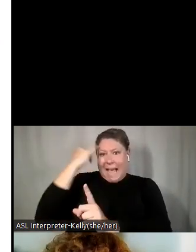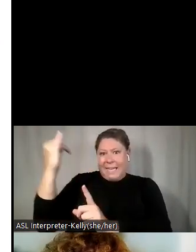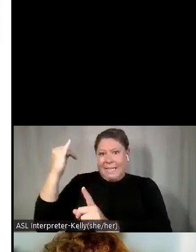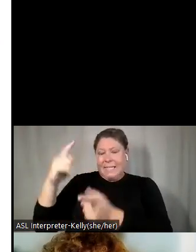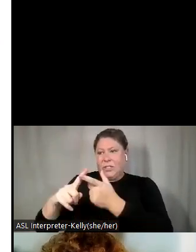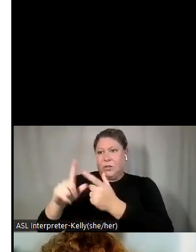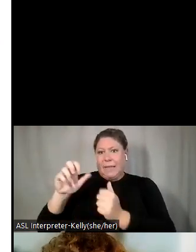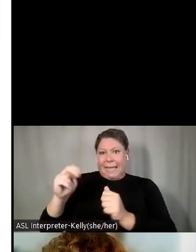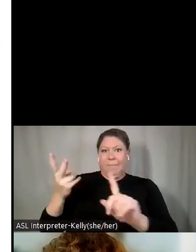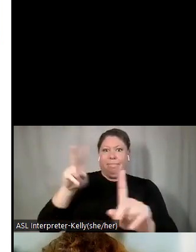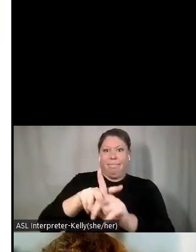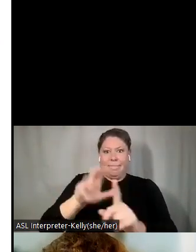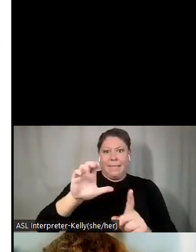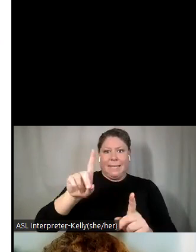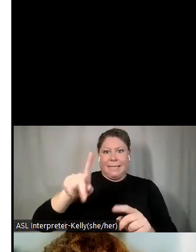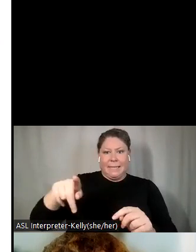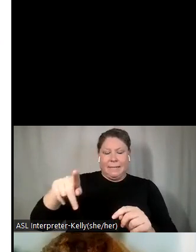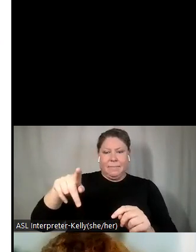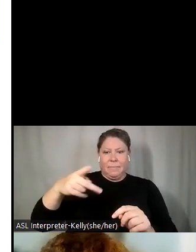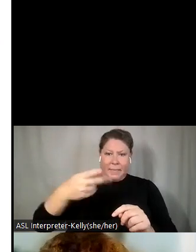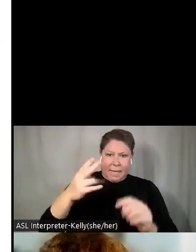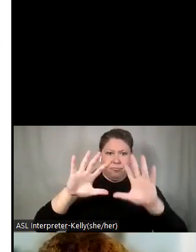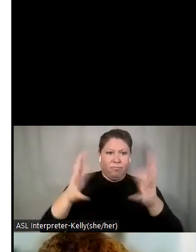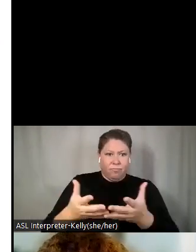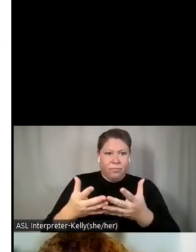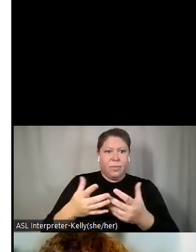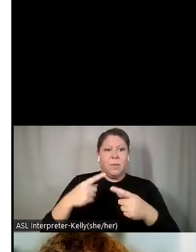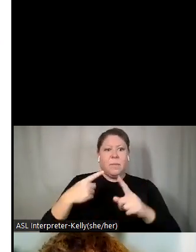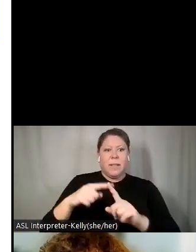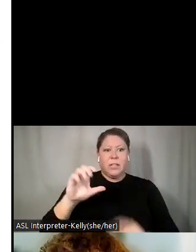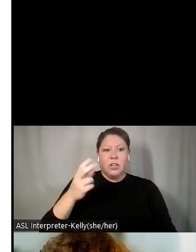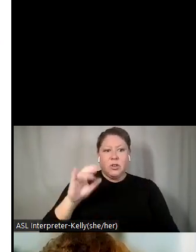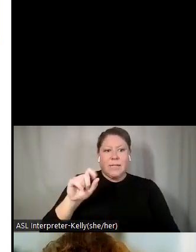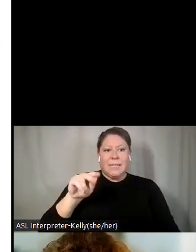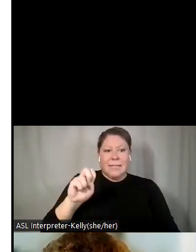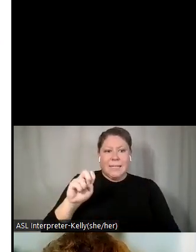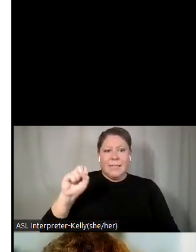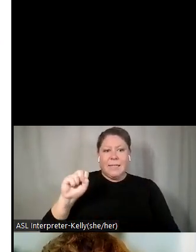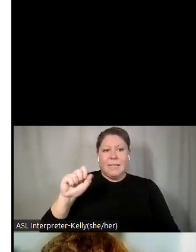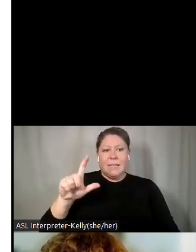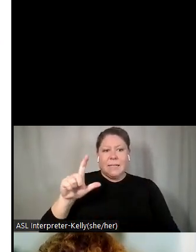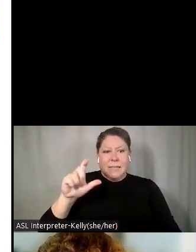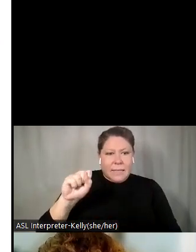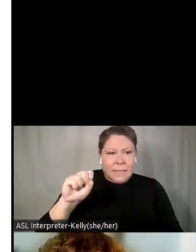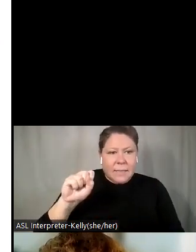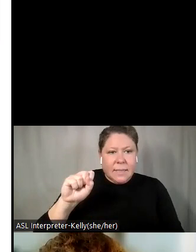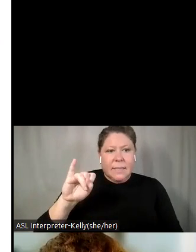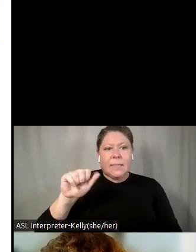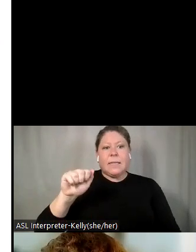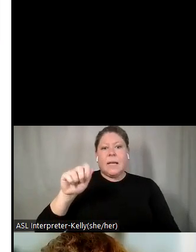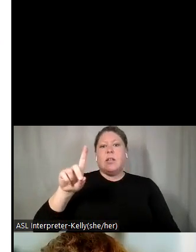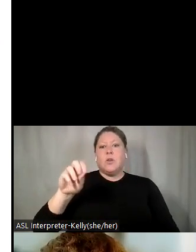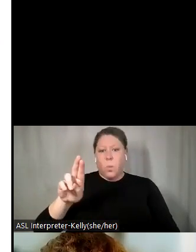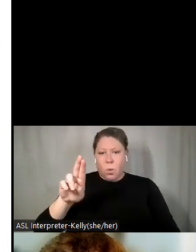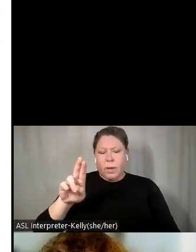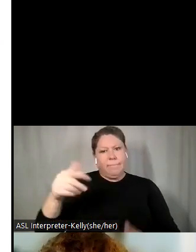CDPH. And then Christine Shador, who is his assistant director. She's the executive sponsor for a lot of this lean work. And then the other leaders on